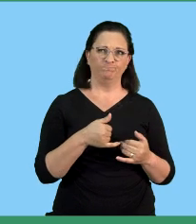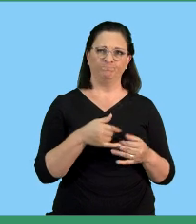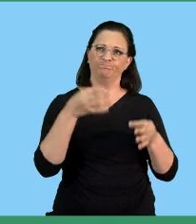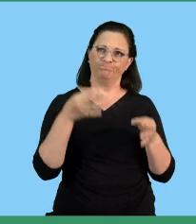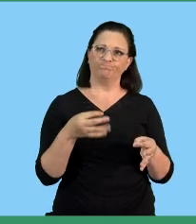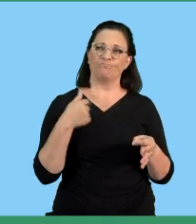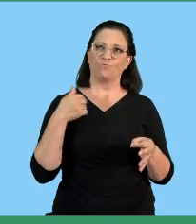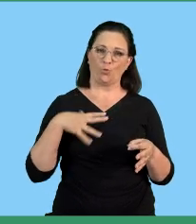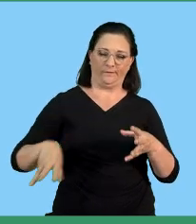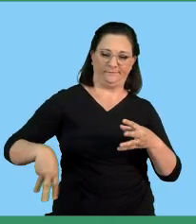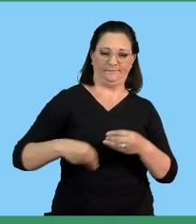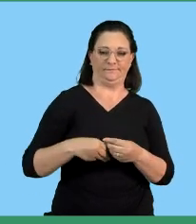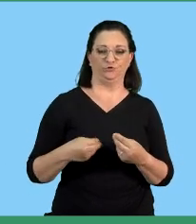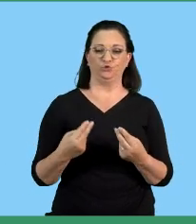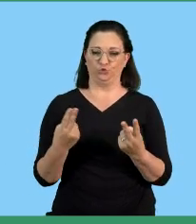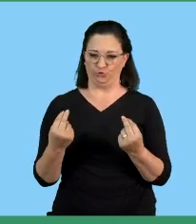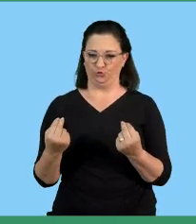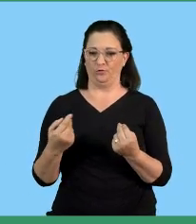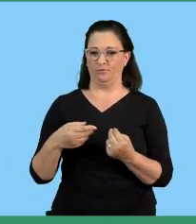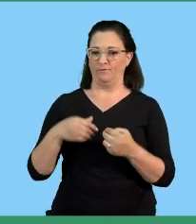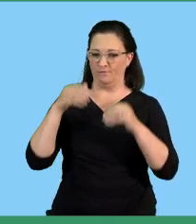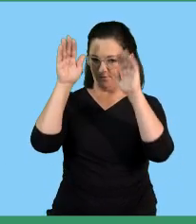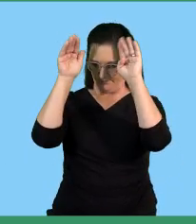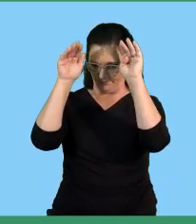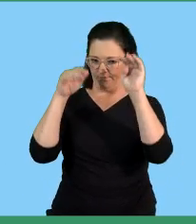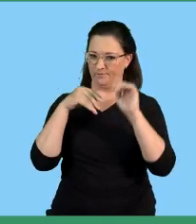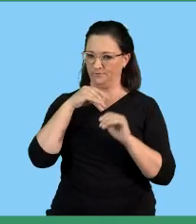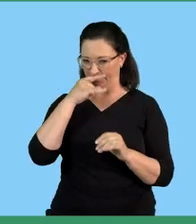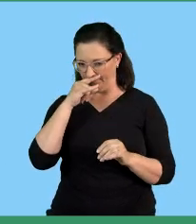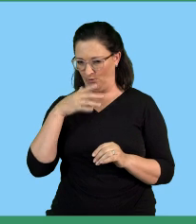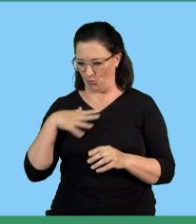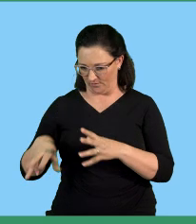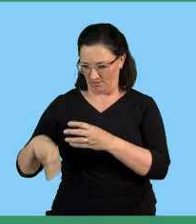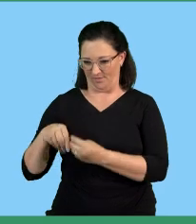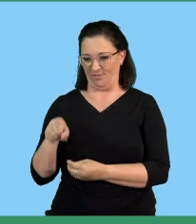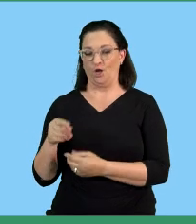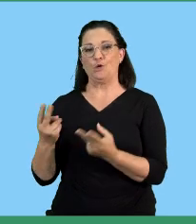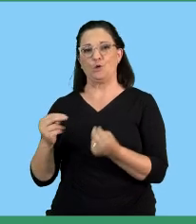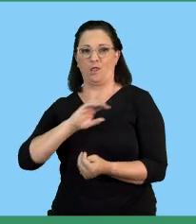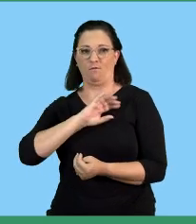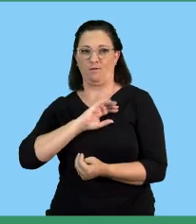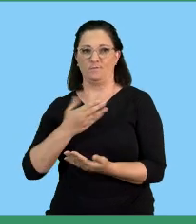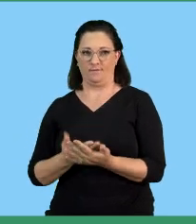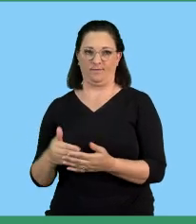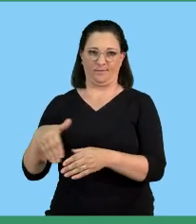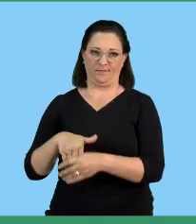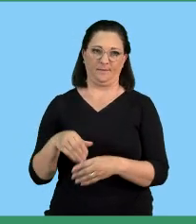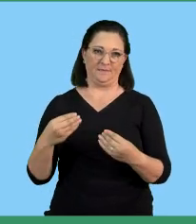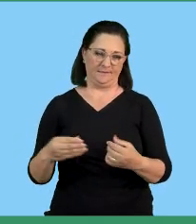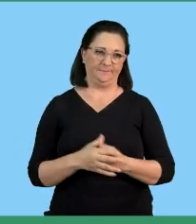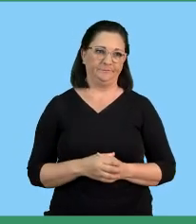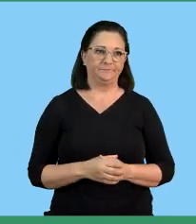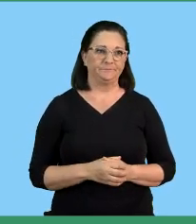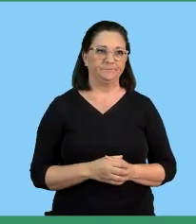TD decided to add a new clothing line for toddlers to attract new customers. Right, the